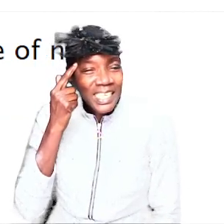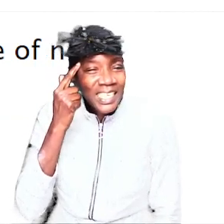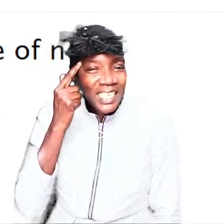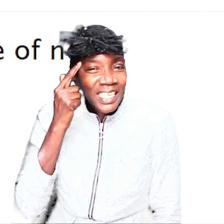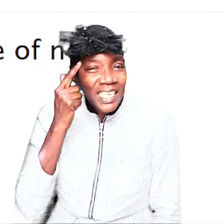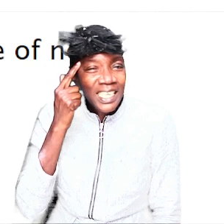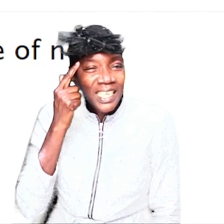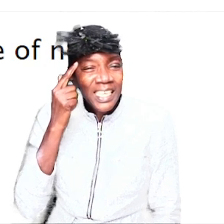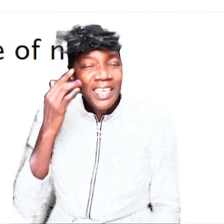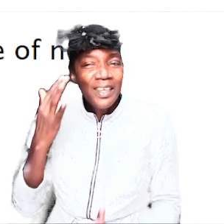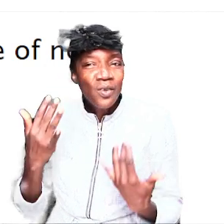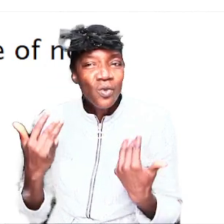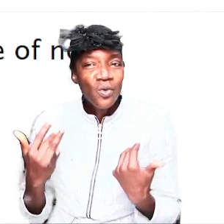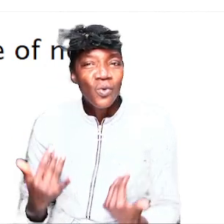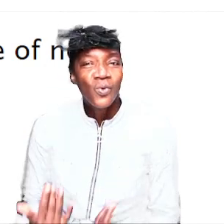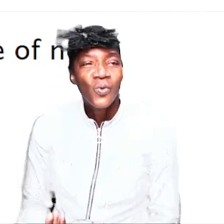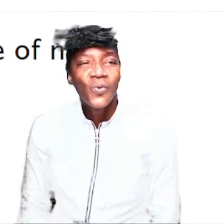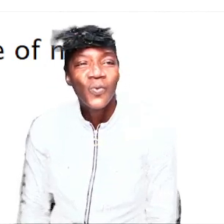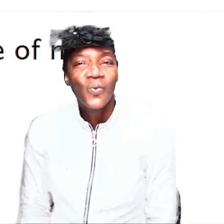And now